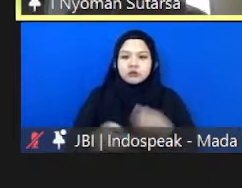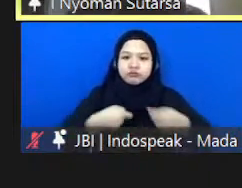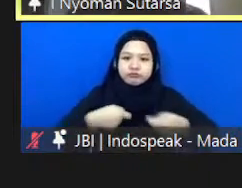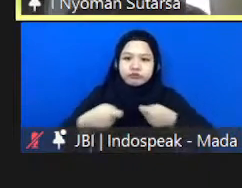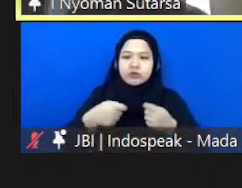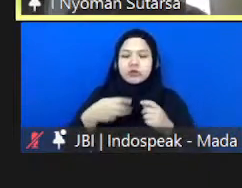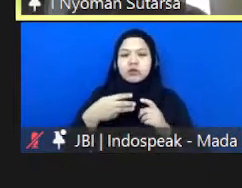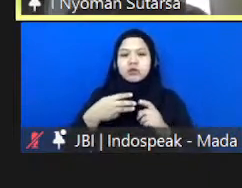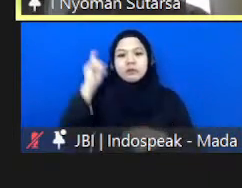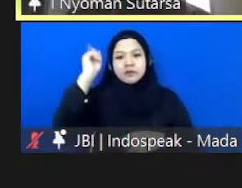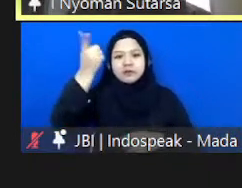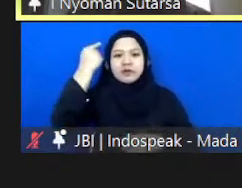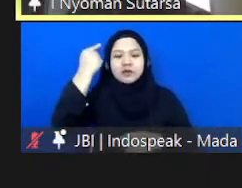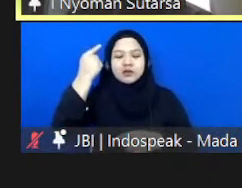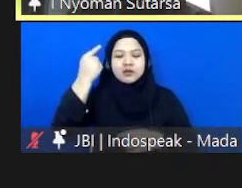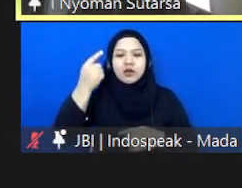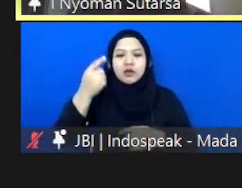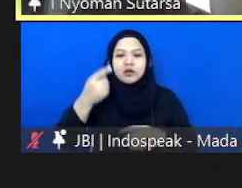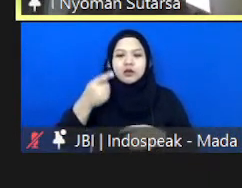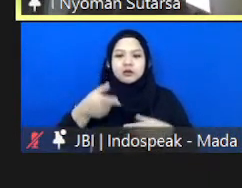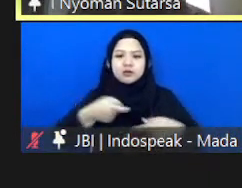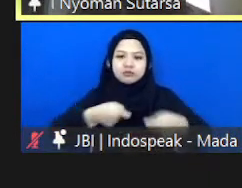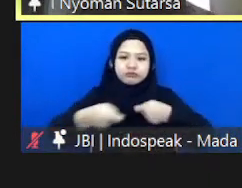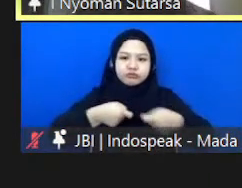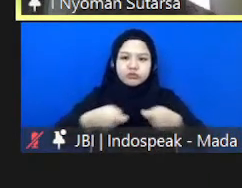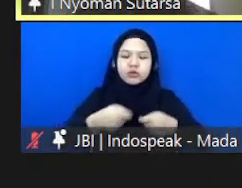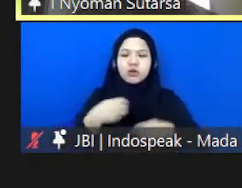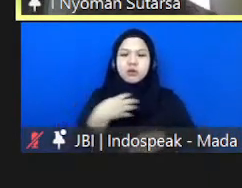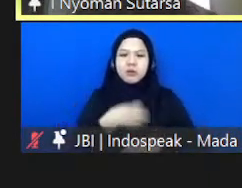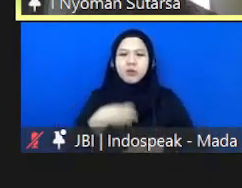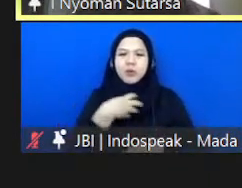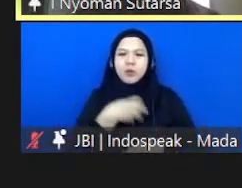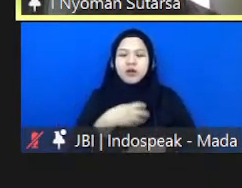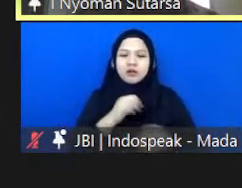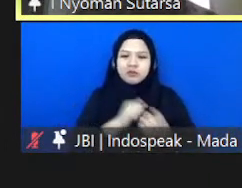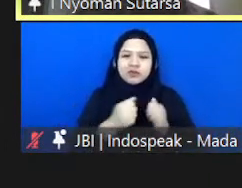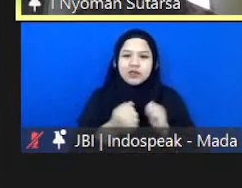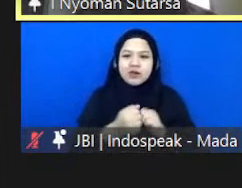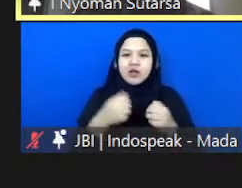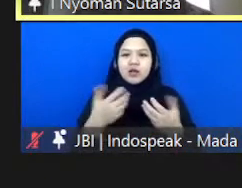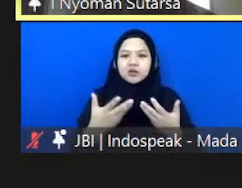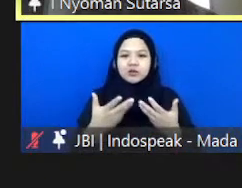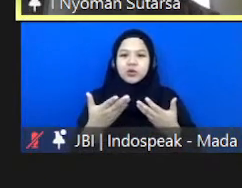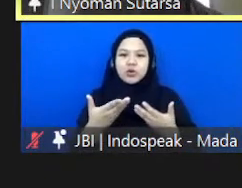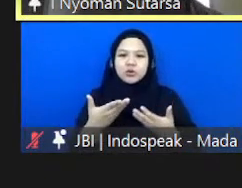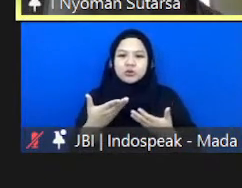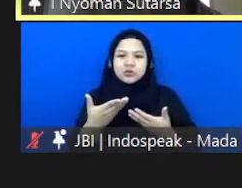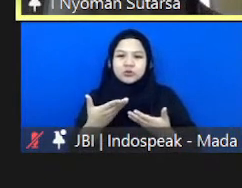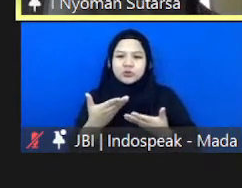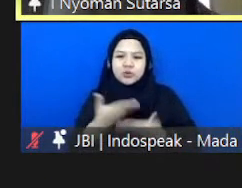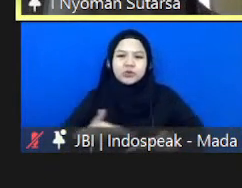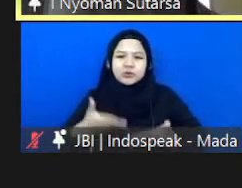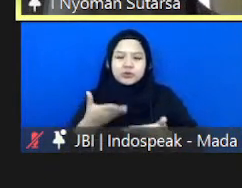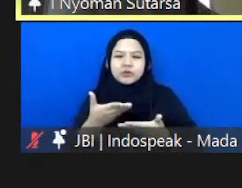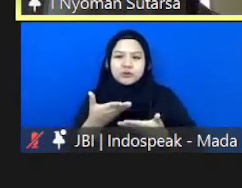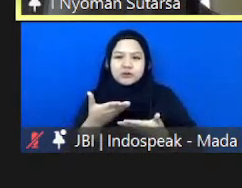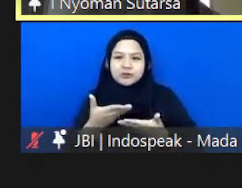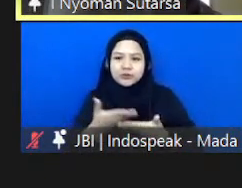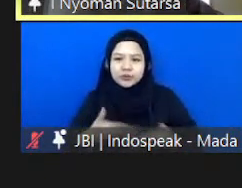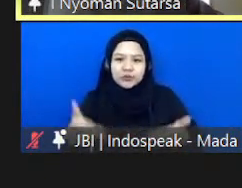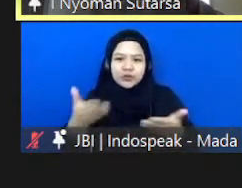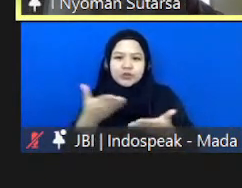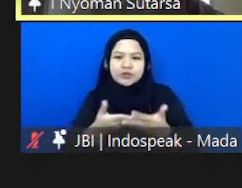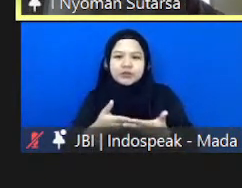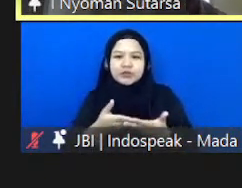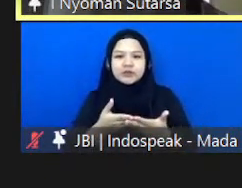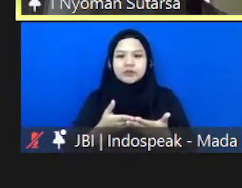the basis of the risk group, moral pathology, and socio-religious belief has justified the notion of horizontal equity as the legitimate